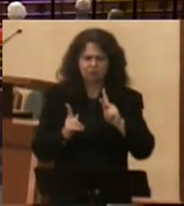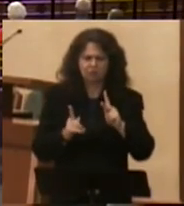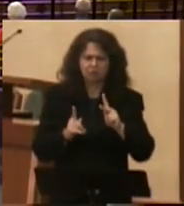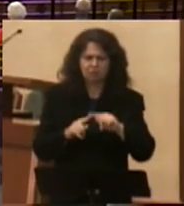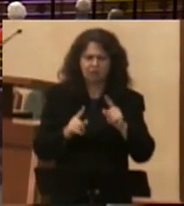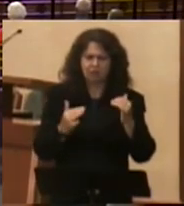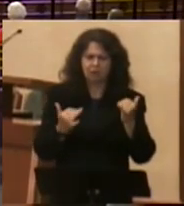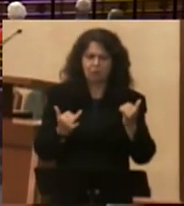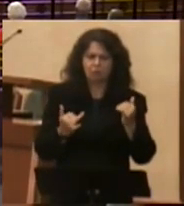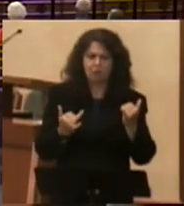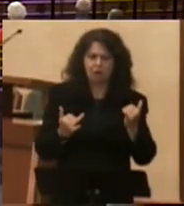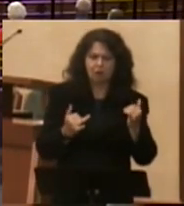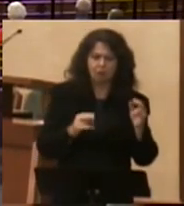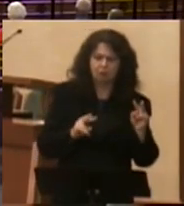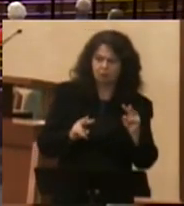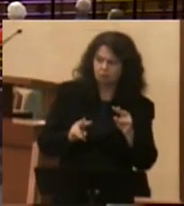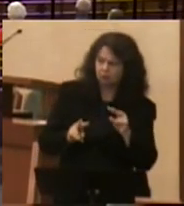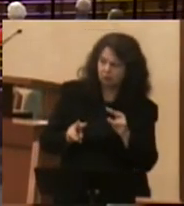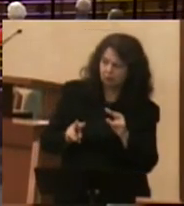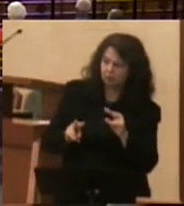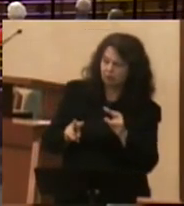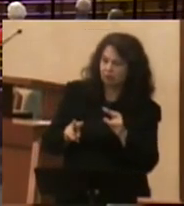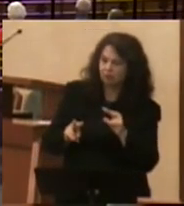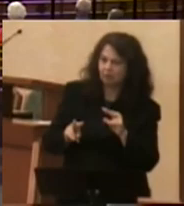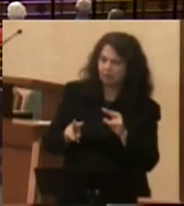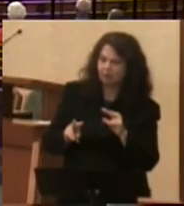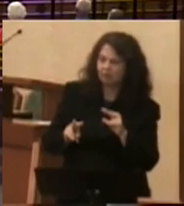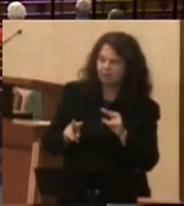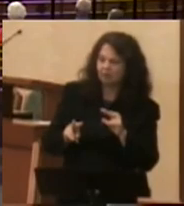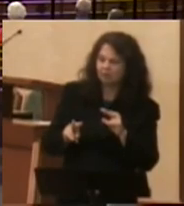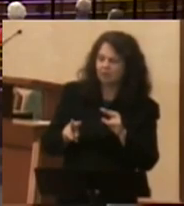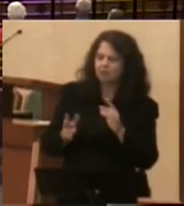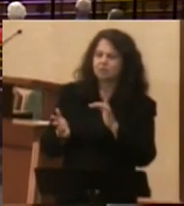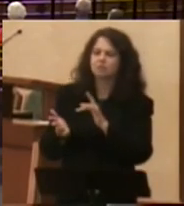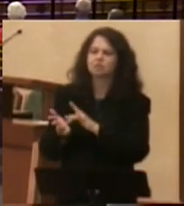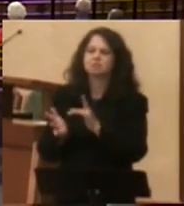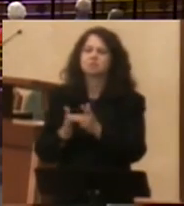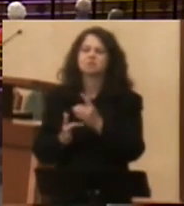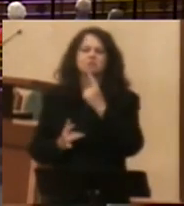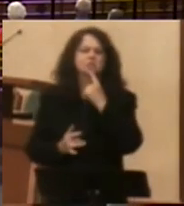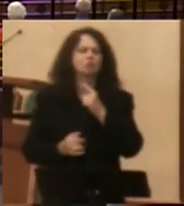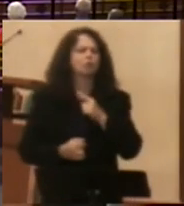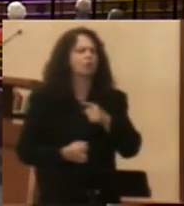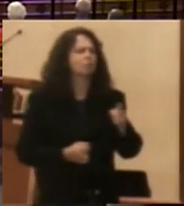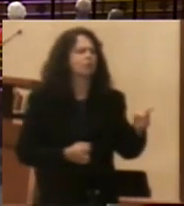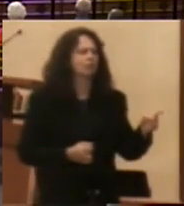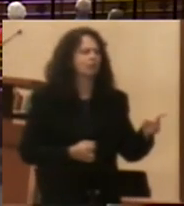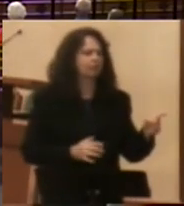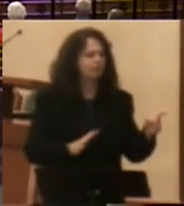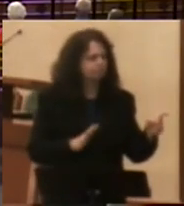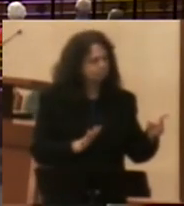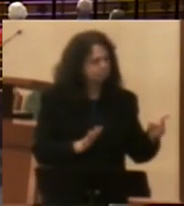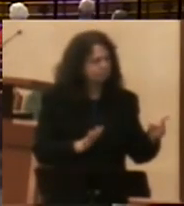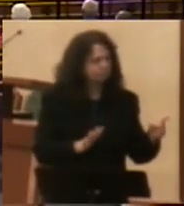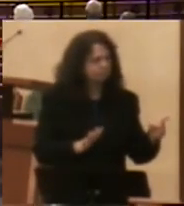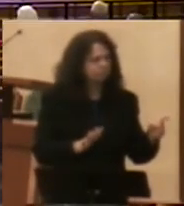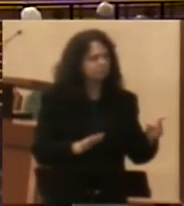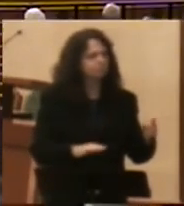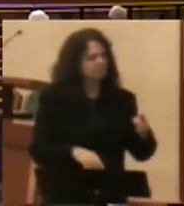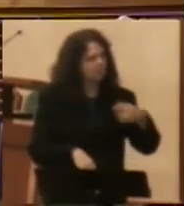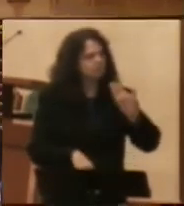Well, Jesus calms their fears with a word. Take heart. It is